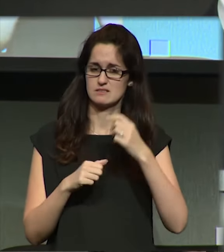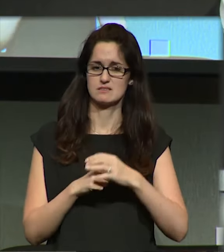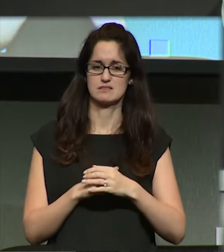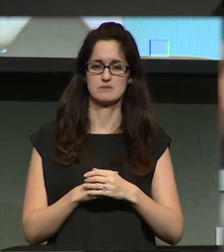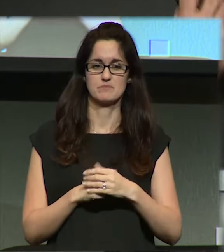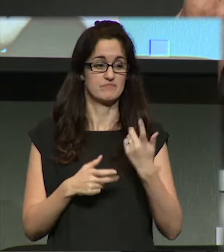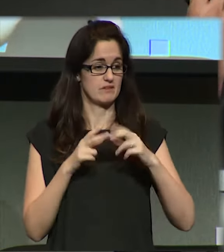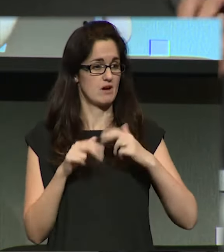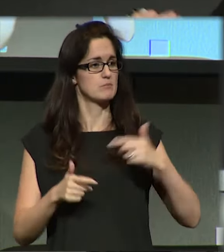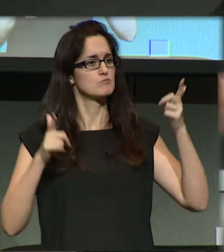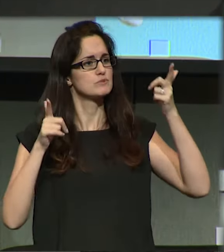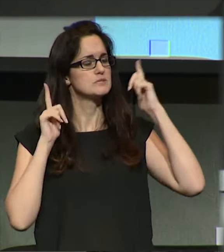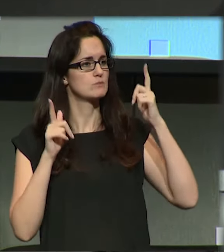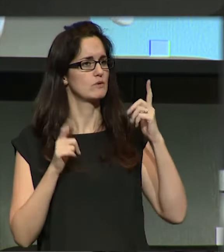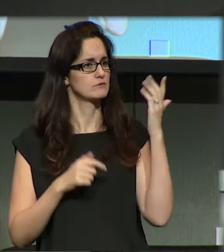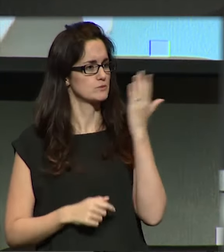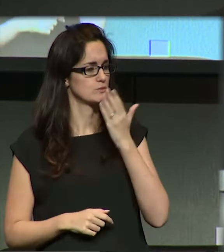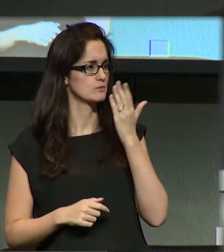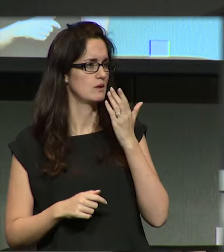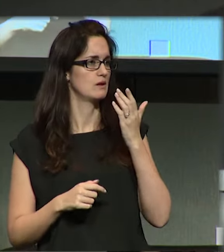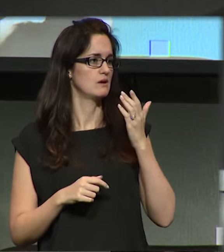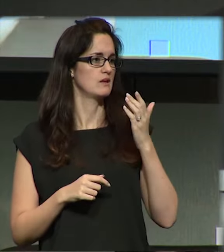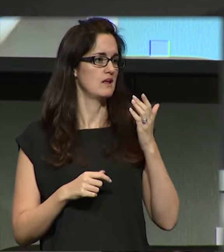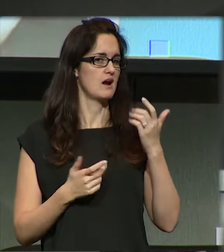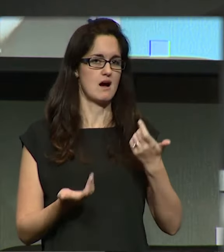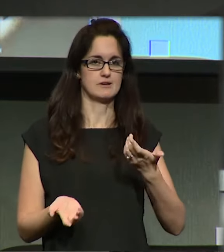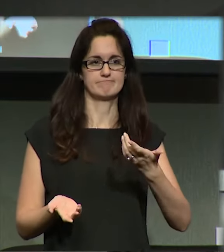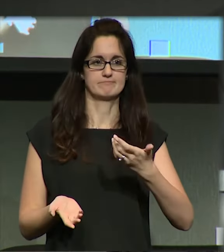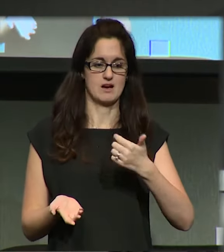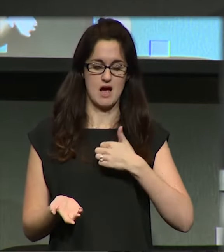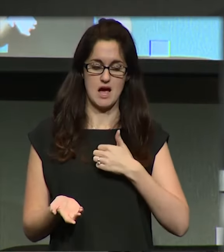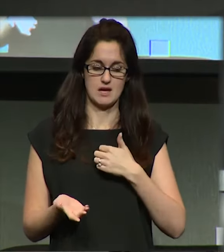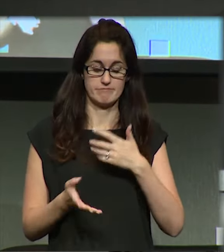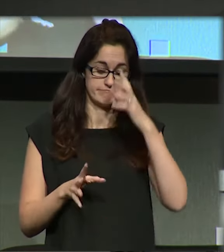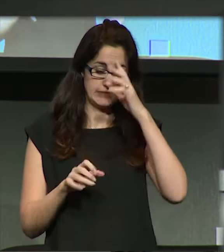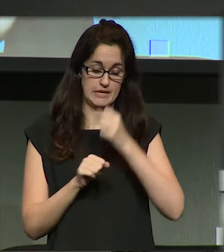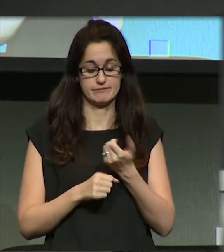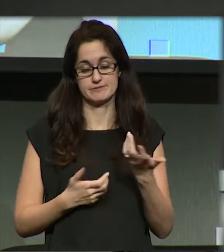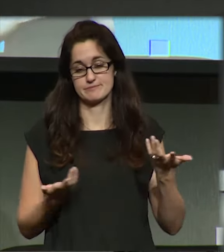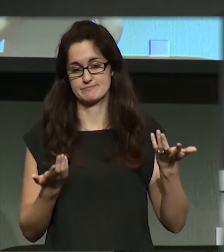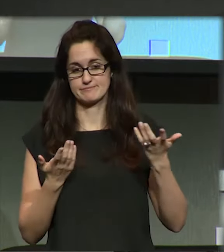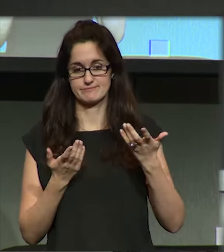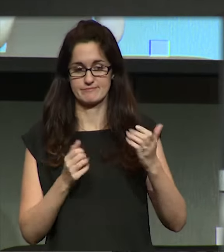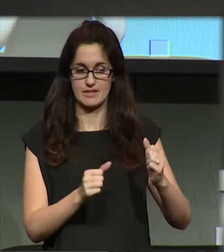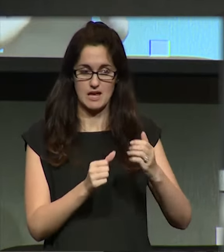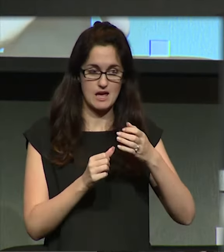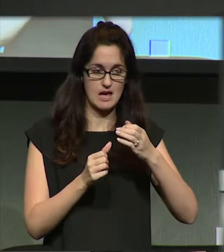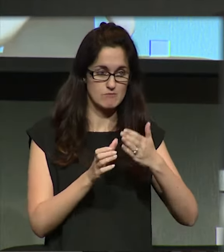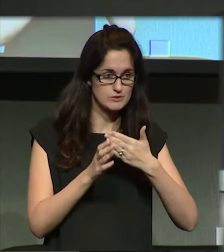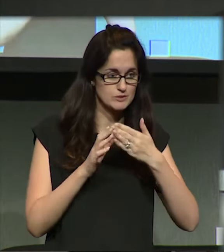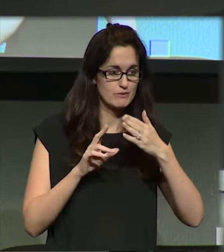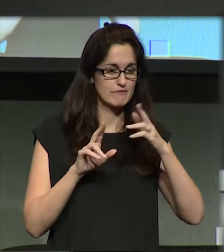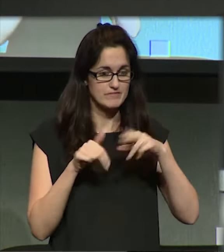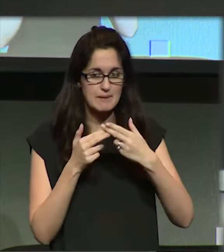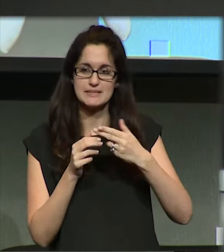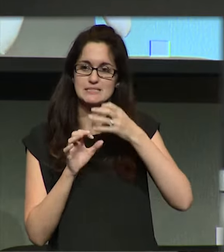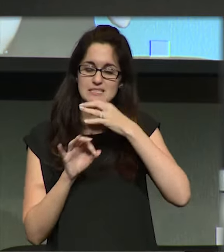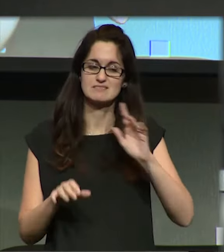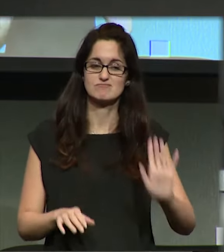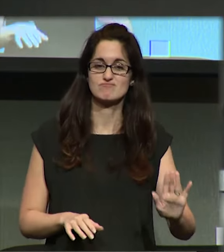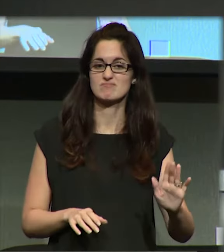If I'm a principal, a school principal, and if I just believe, oh well, Aboriginal kids and Aboriginal families, they don't come